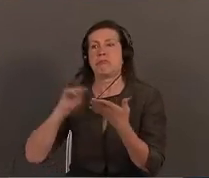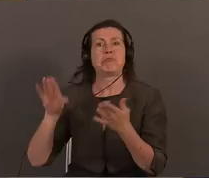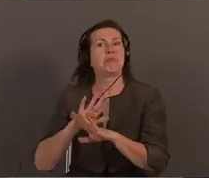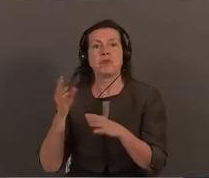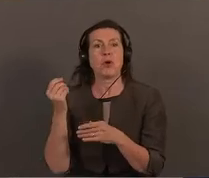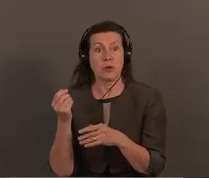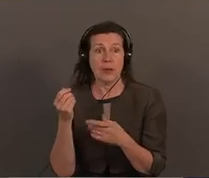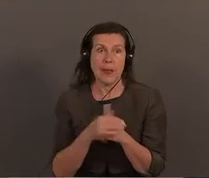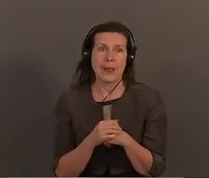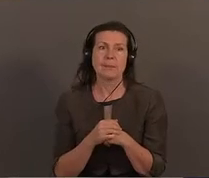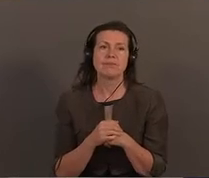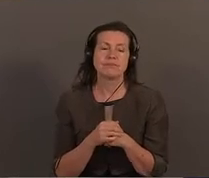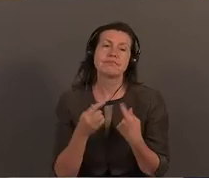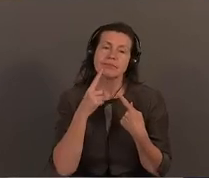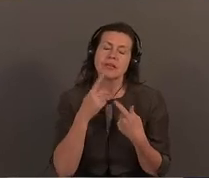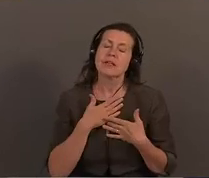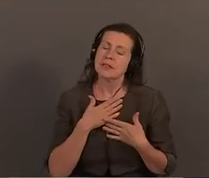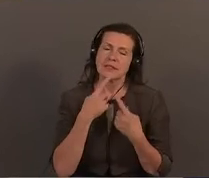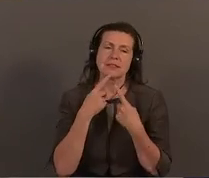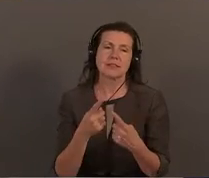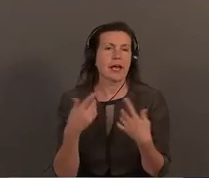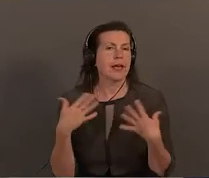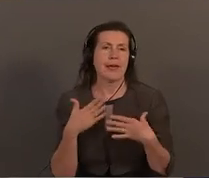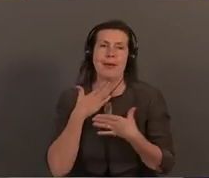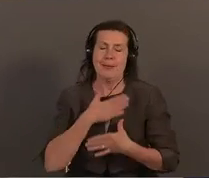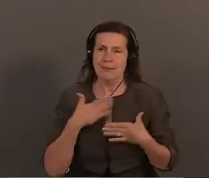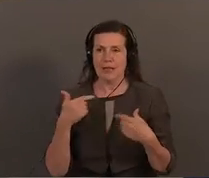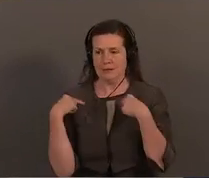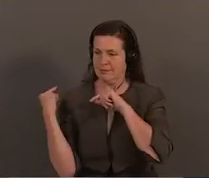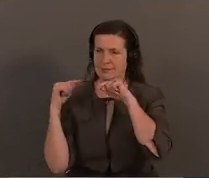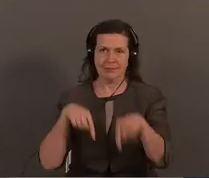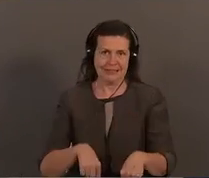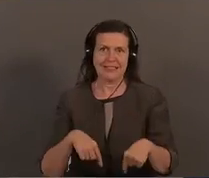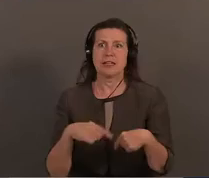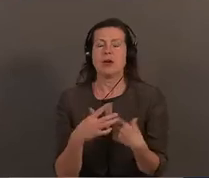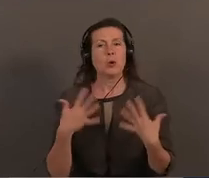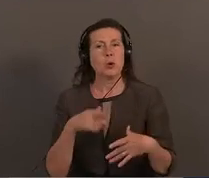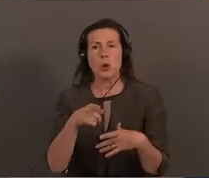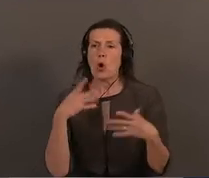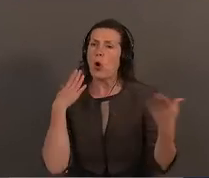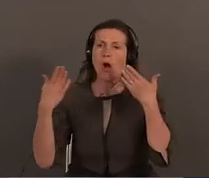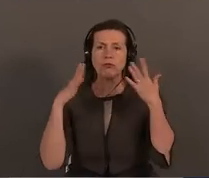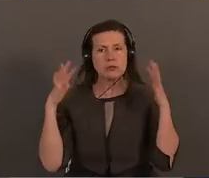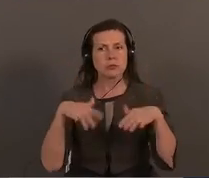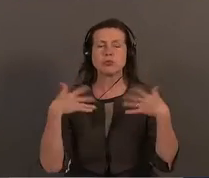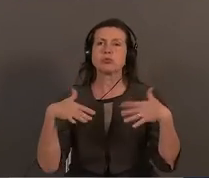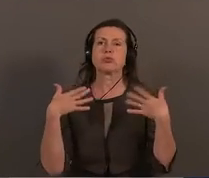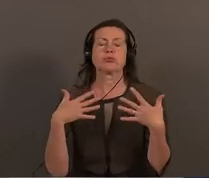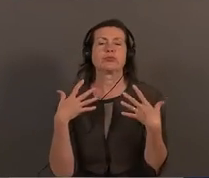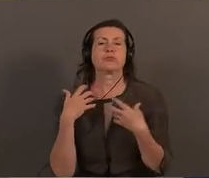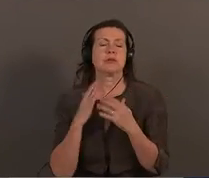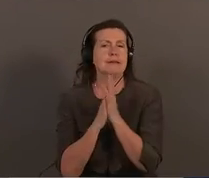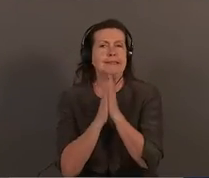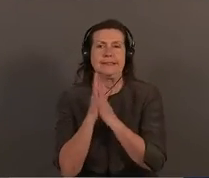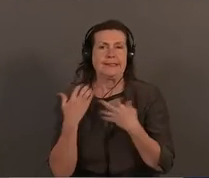honor being here and hosting this very interesting conference, because